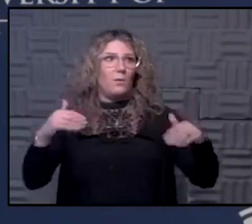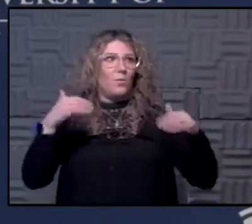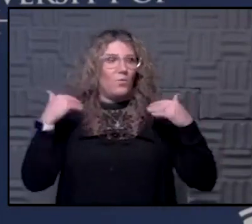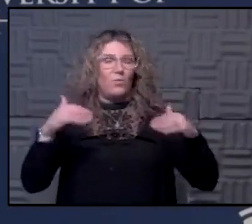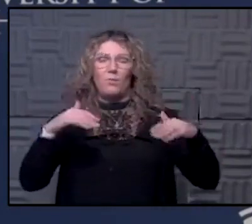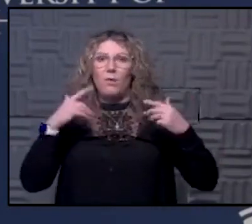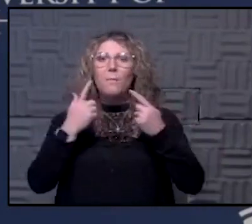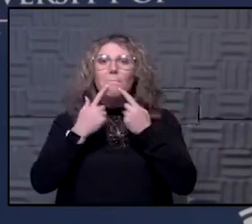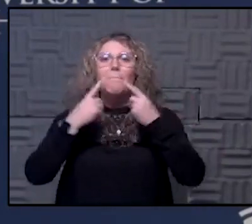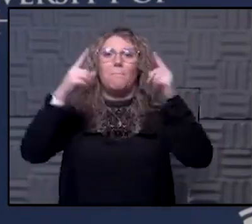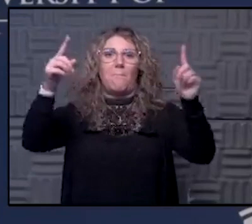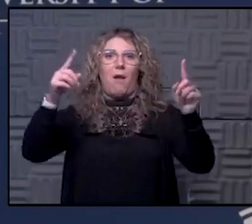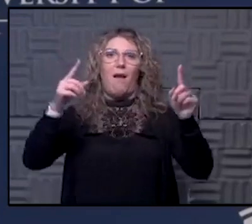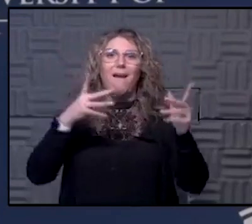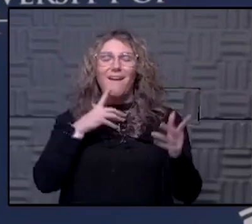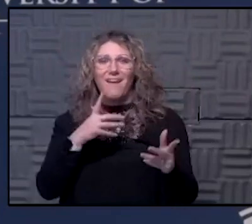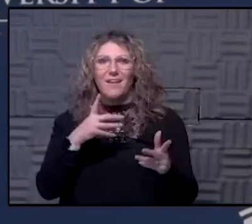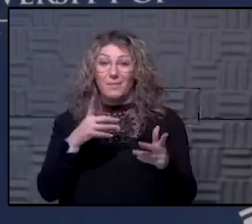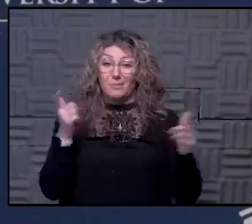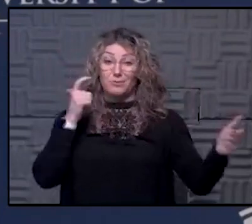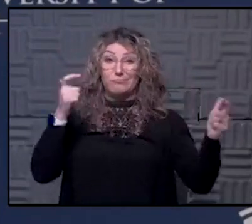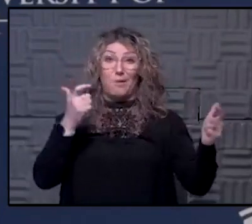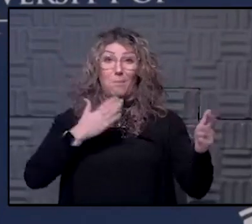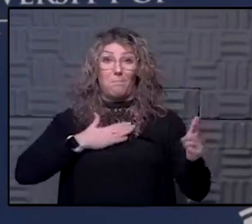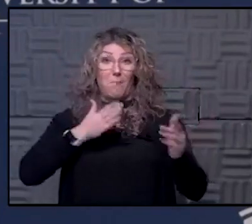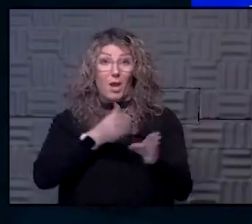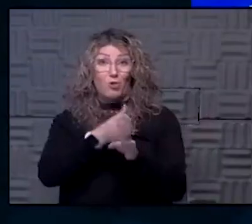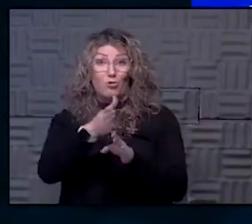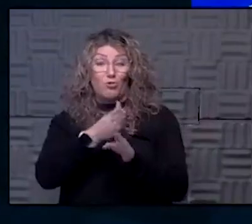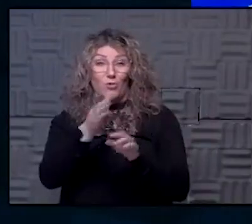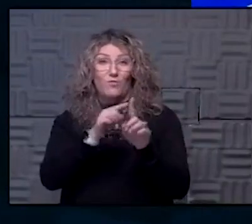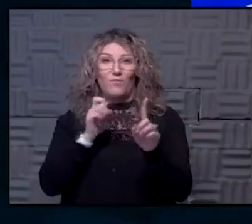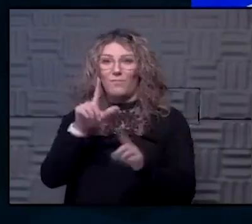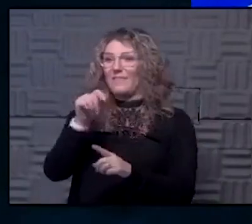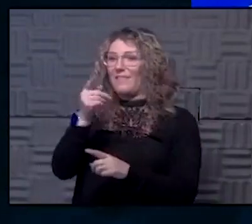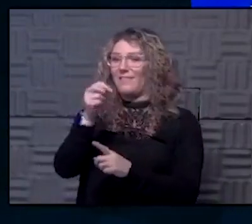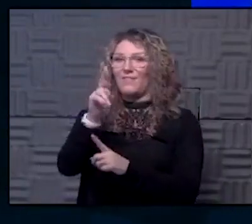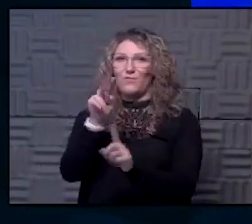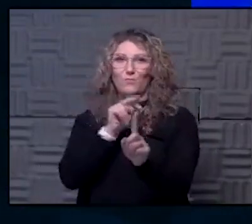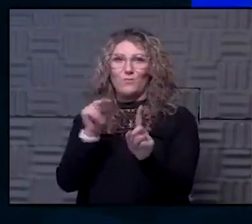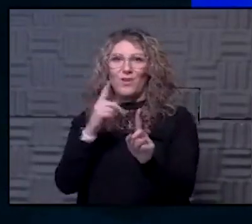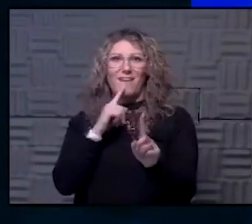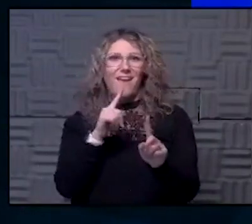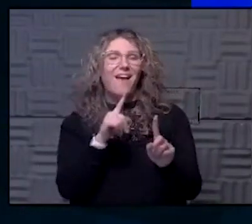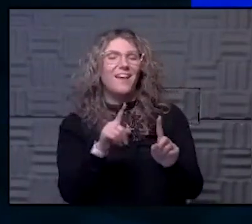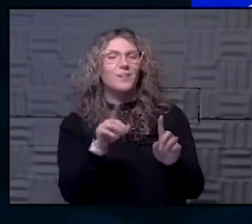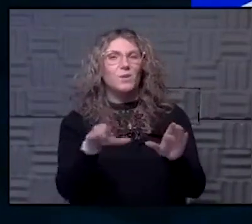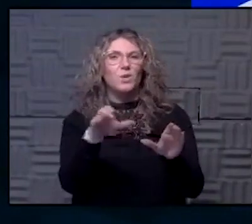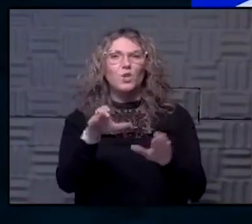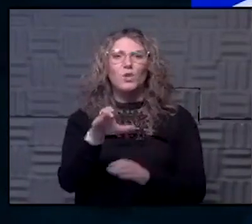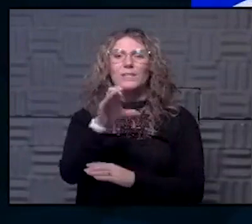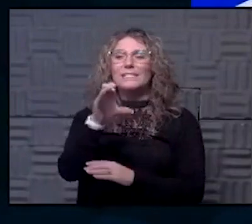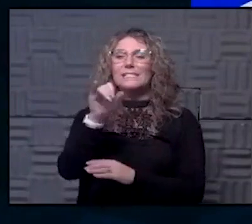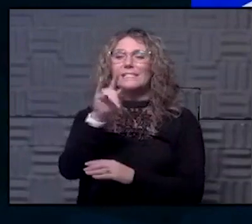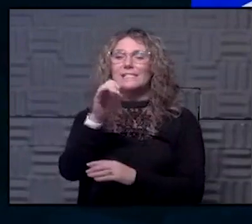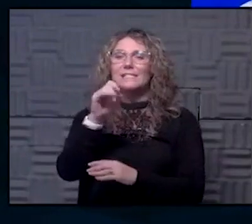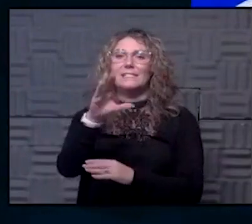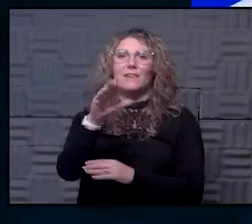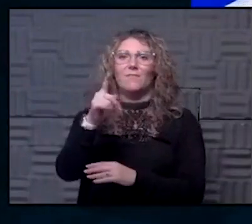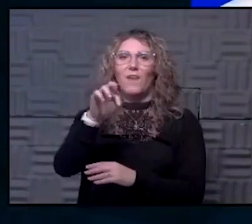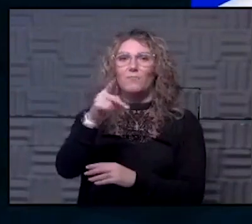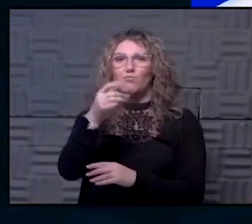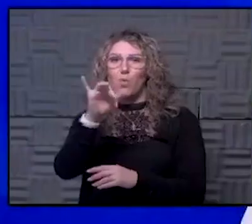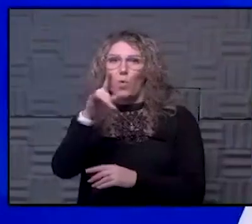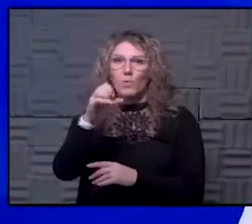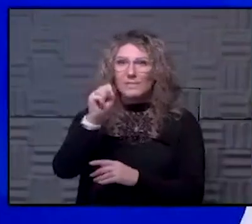scientific achievements, certainly the biggest in my career from a liver perspective. You know, I do a lot of cystic fibrosis work, and talking about science with